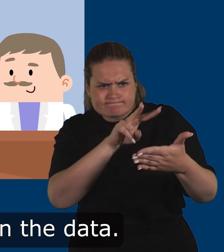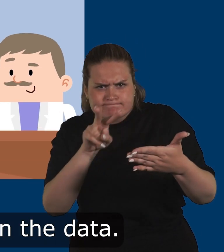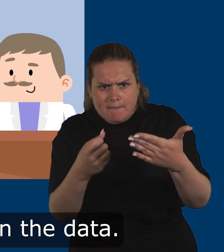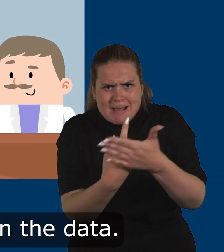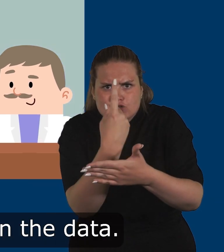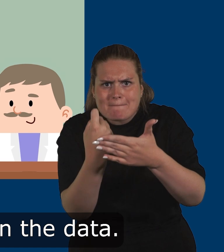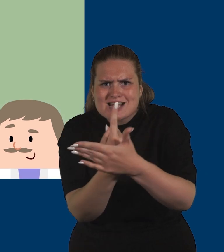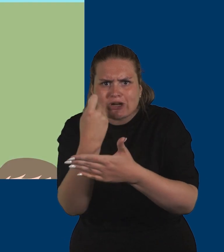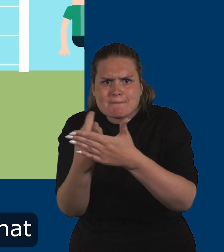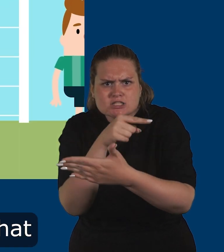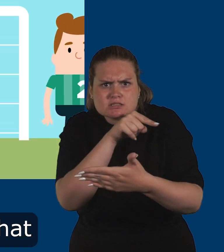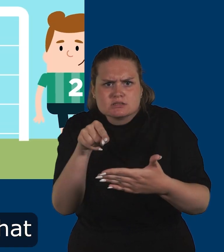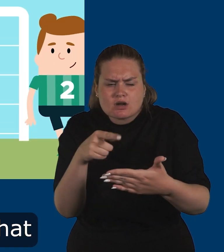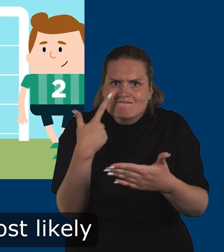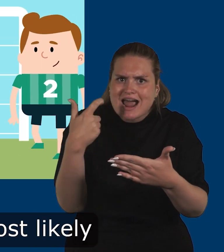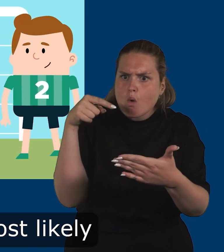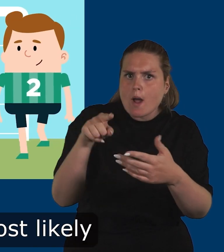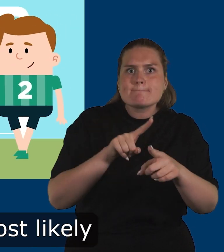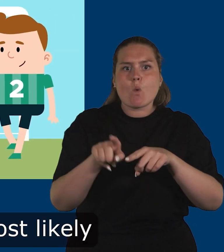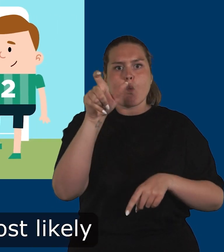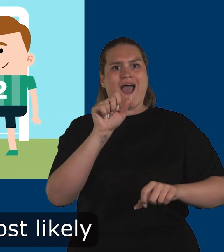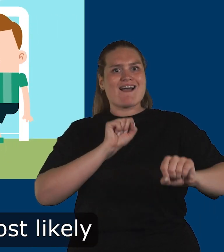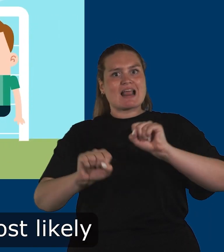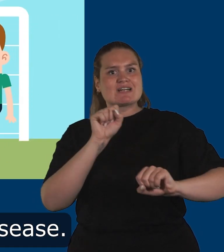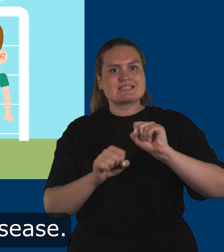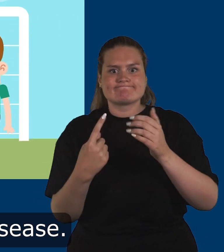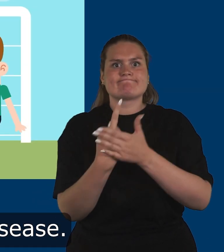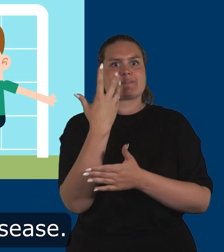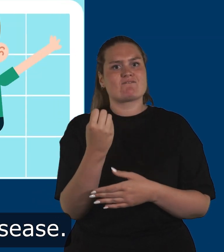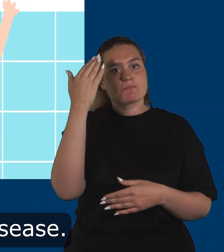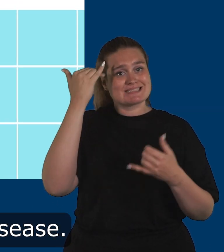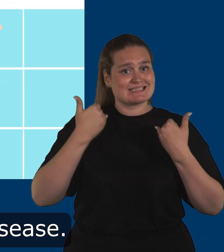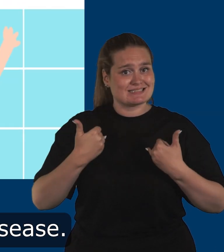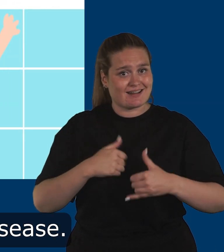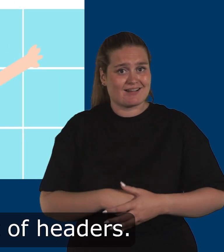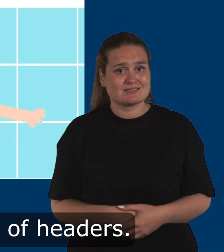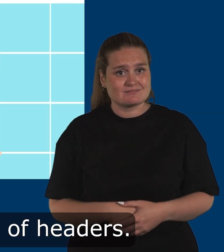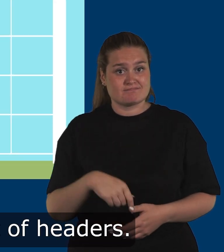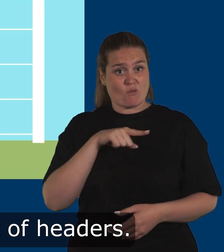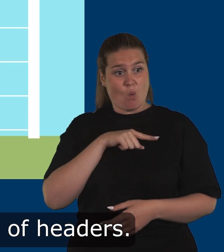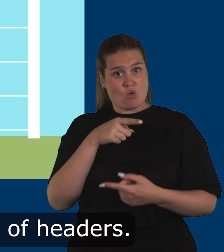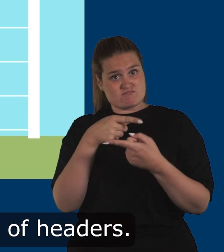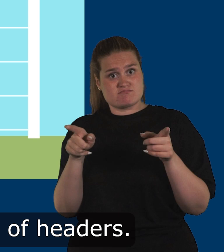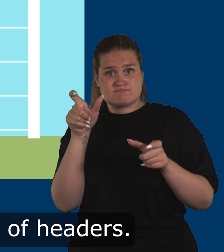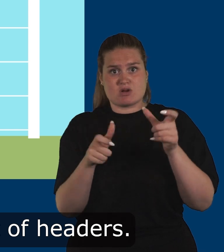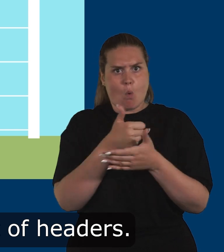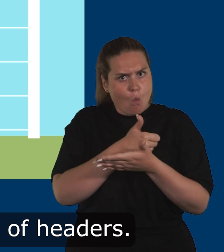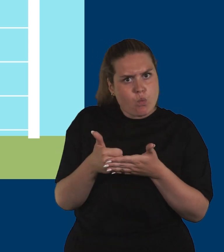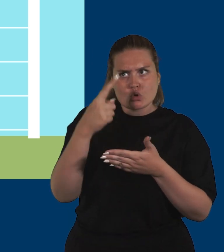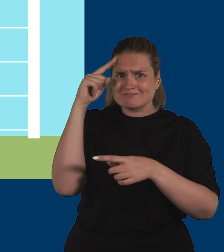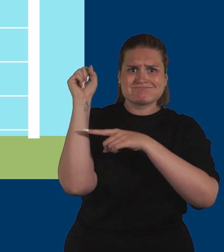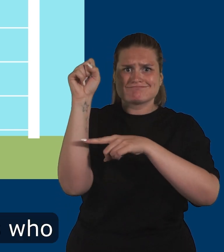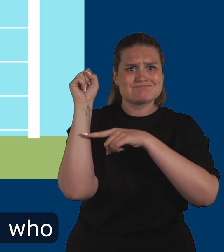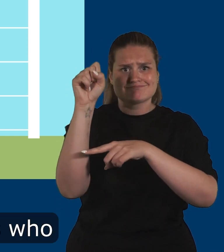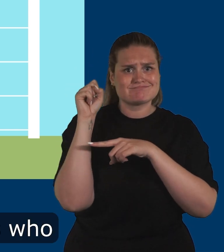patterns in the data they found that defenders were most likely to get a brain disease these players do a lot of headers